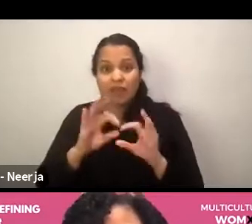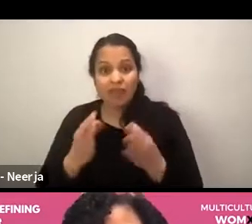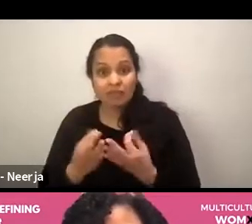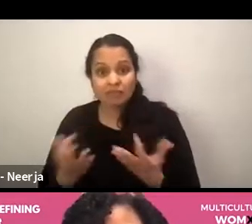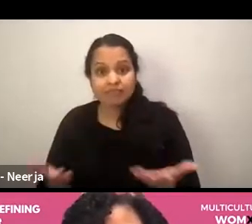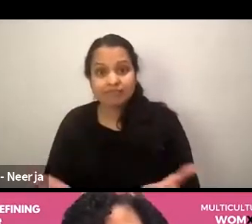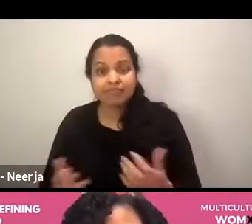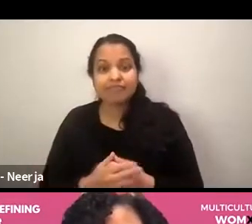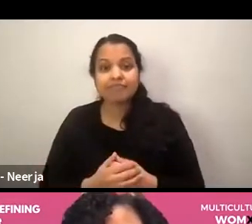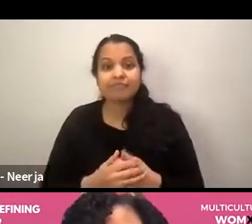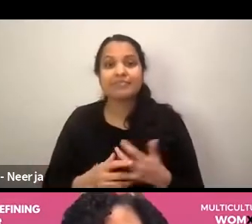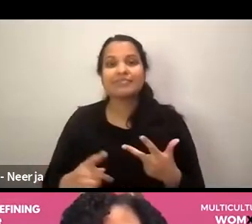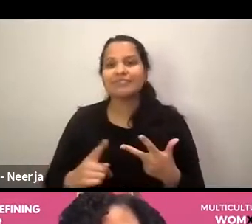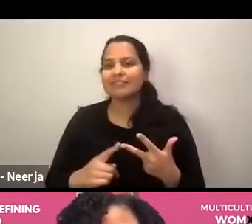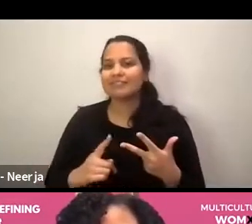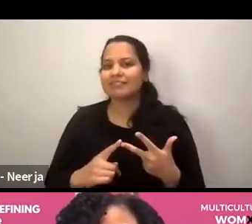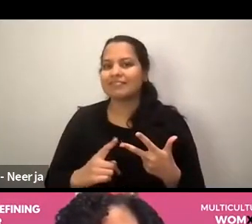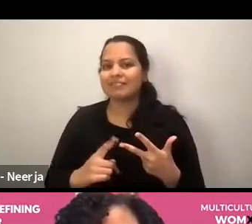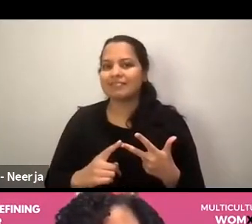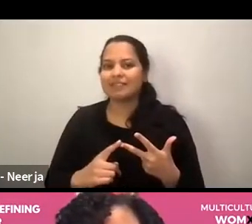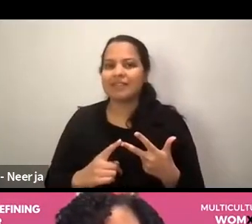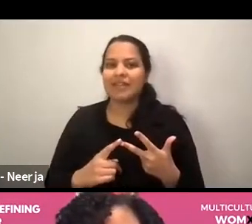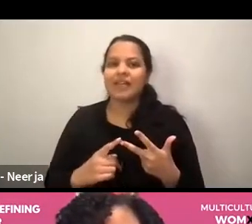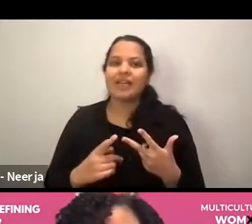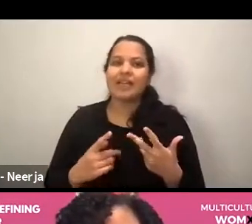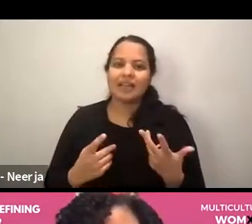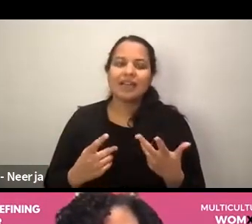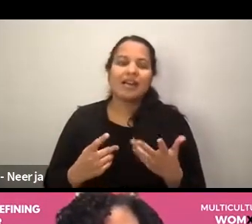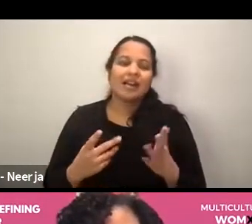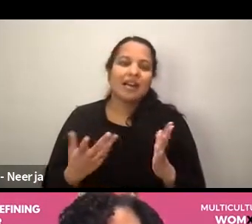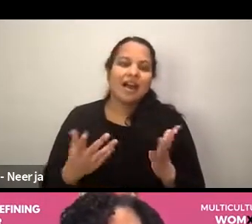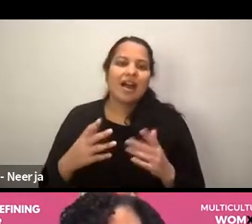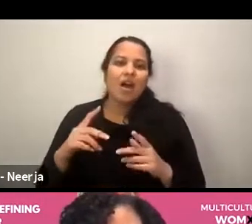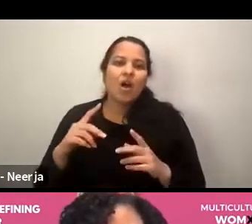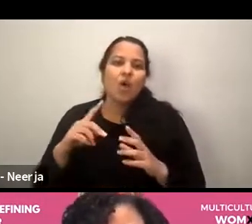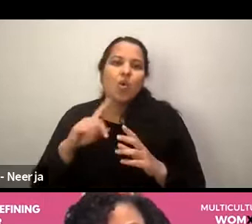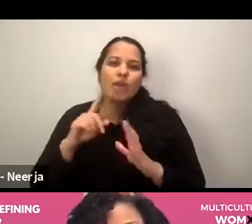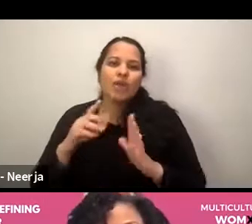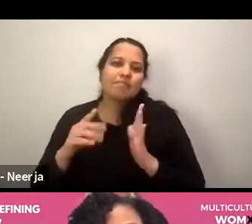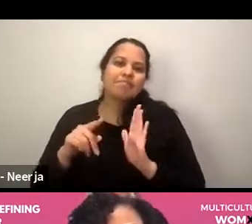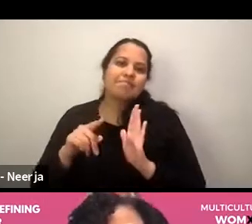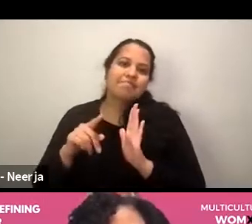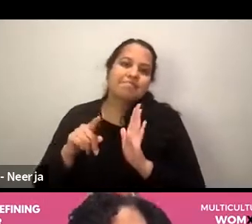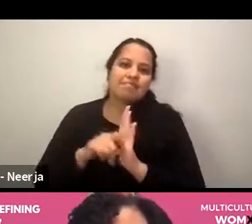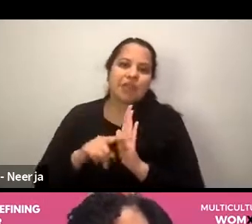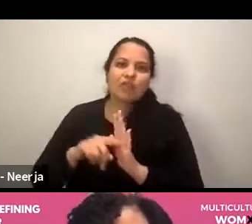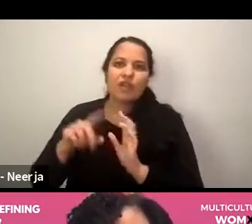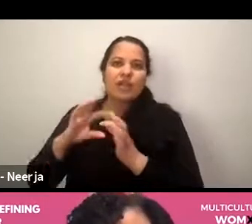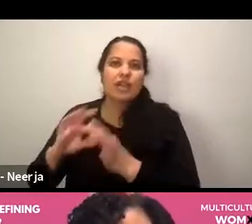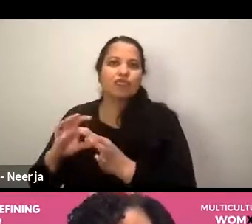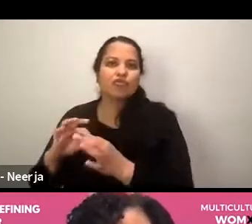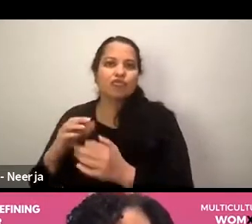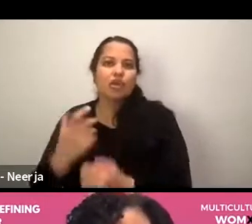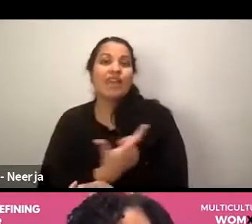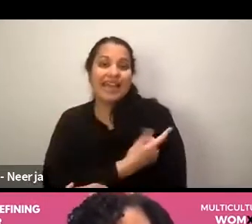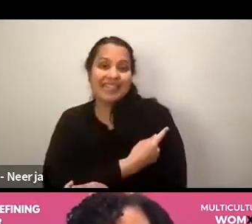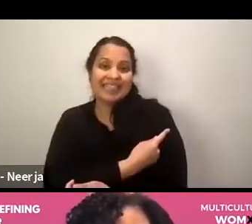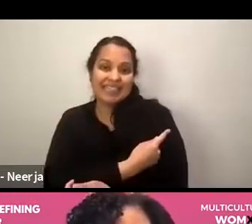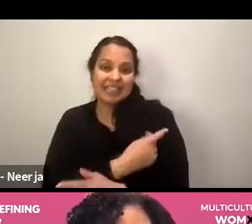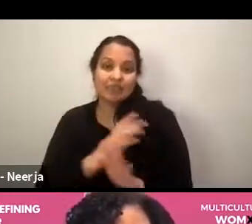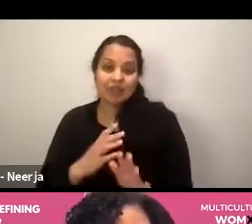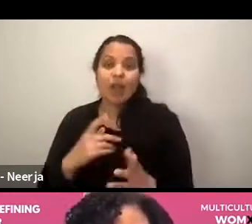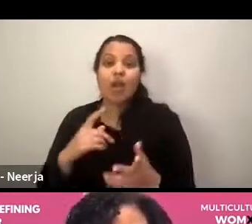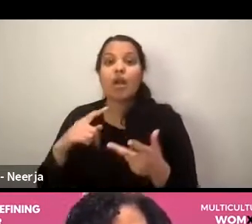a comment, typically a negative one, around the vaccine. And aligning with that, you know, what we're seeing is that